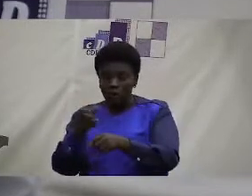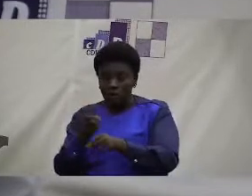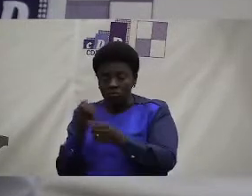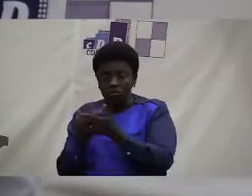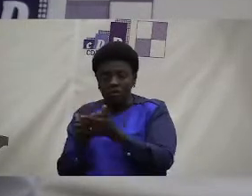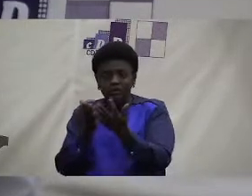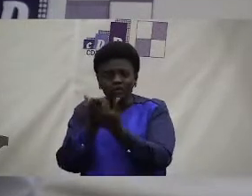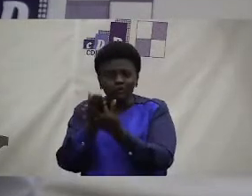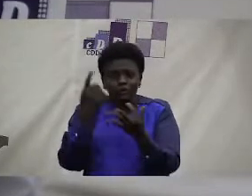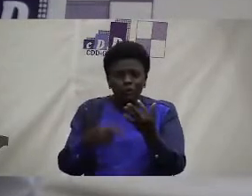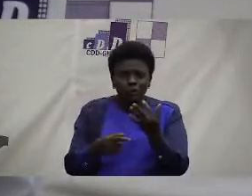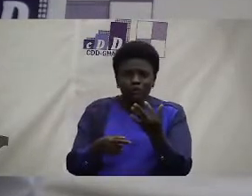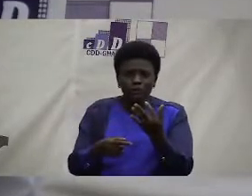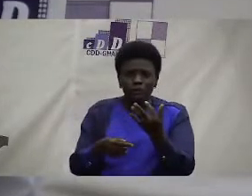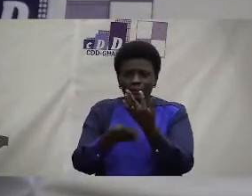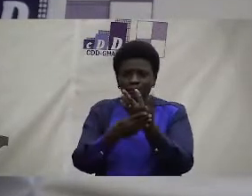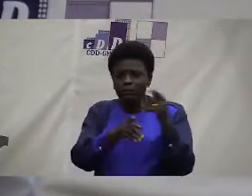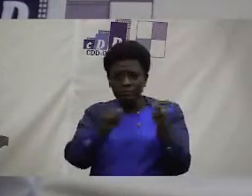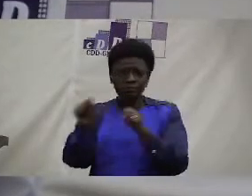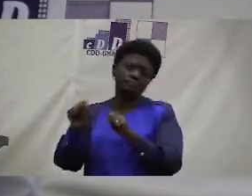through bank transfer,